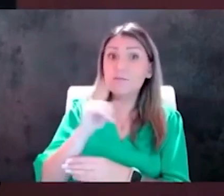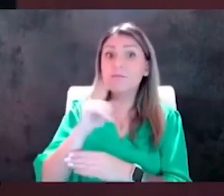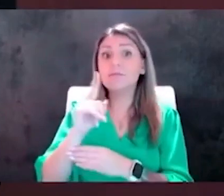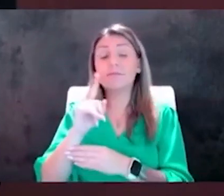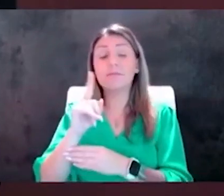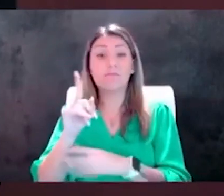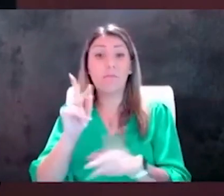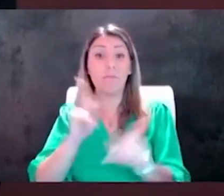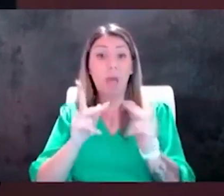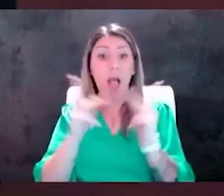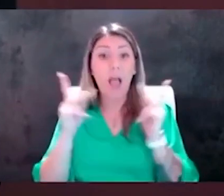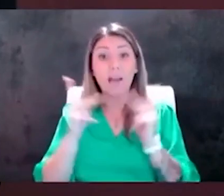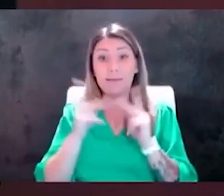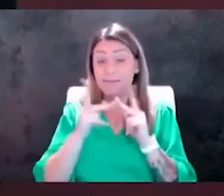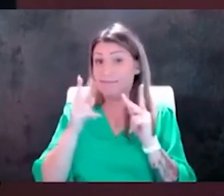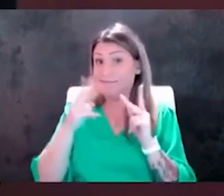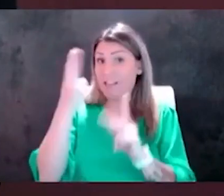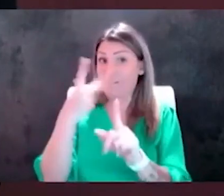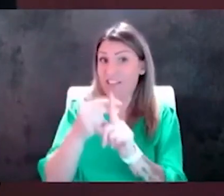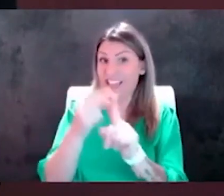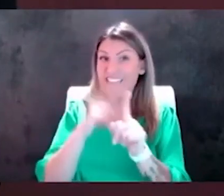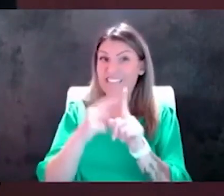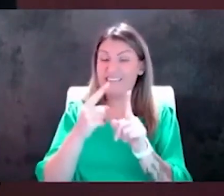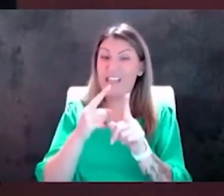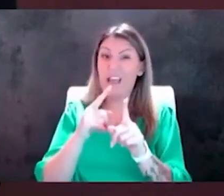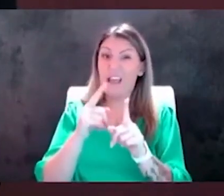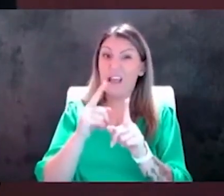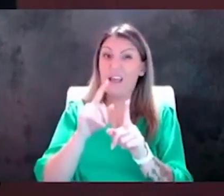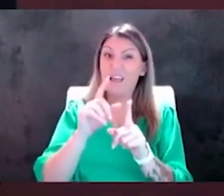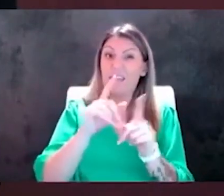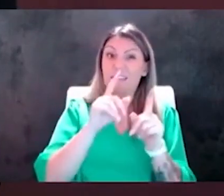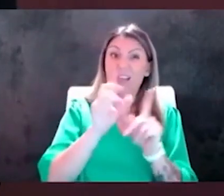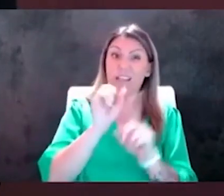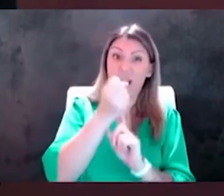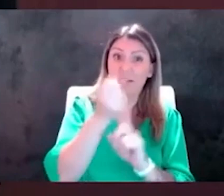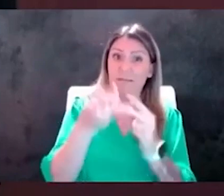is an escalation in cases as people begin to move inside more. So